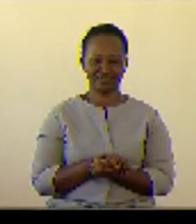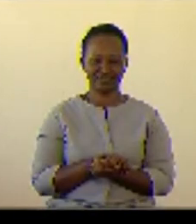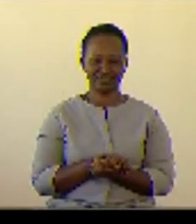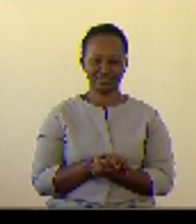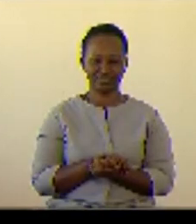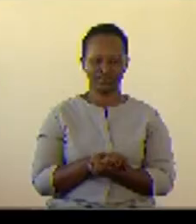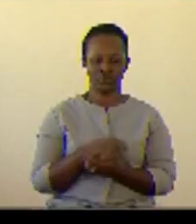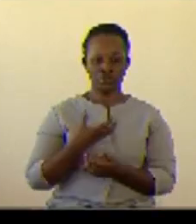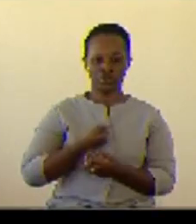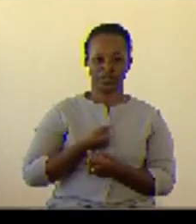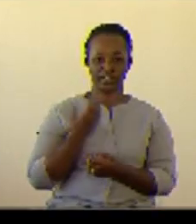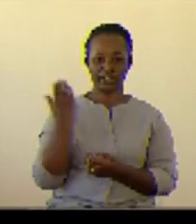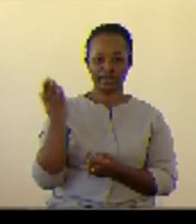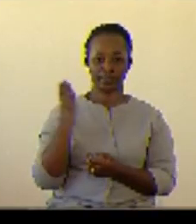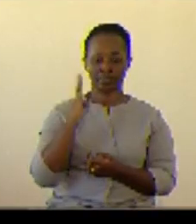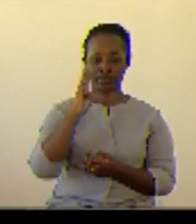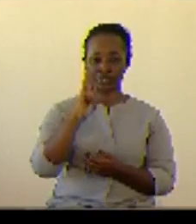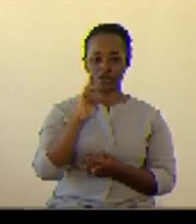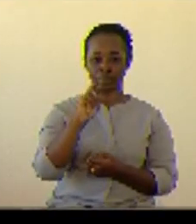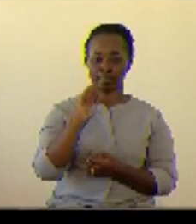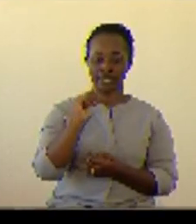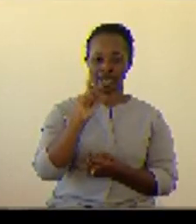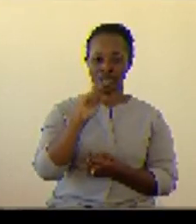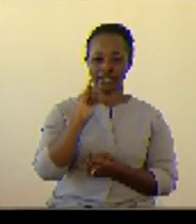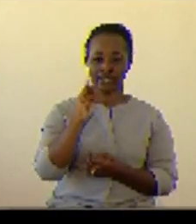Then we have what you call Coca-Cola.